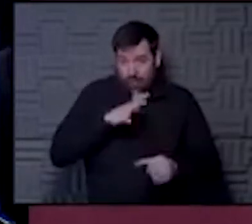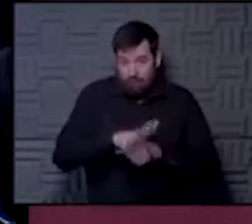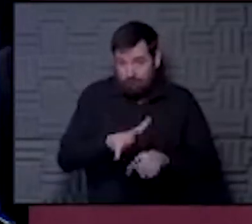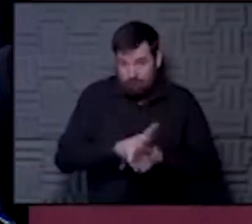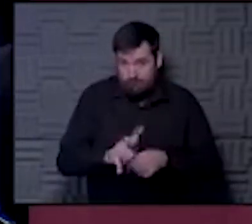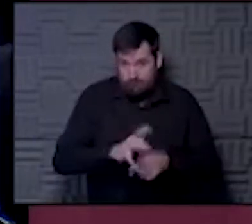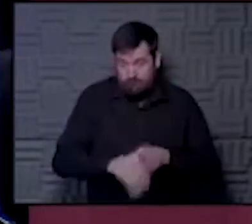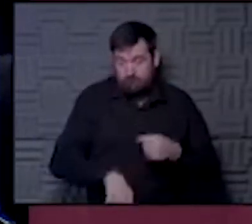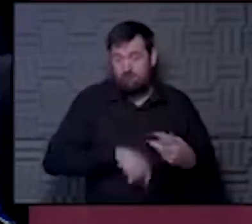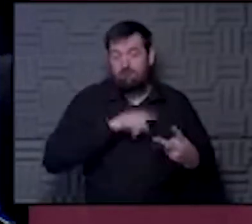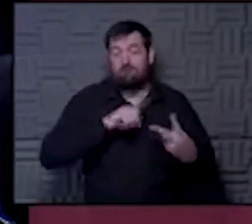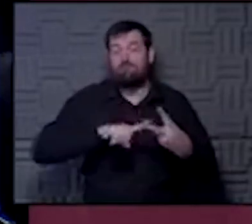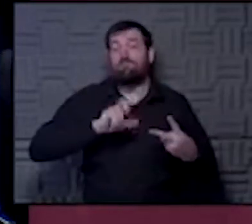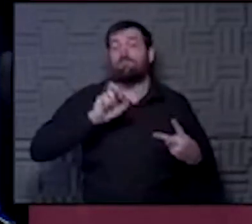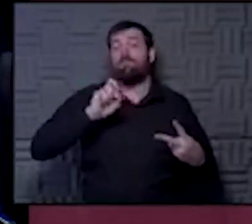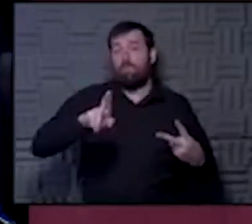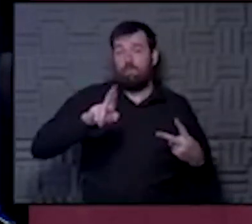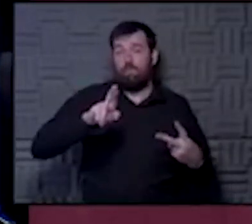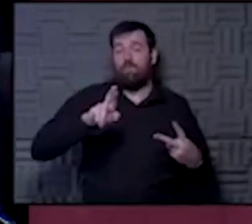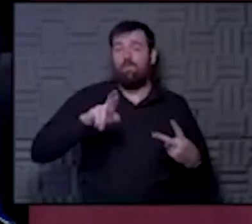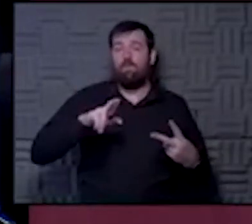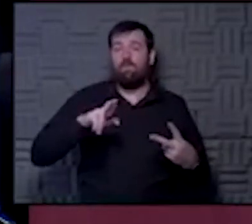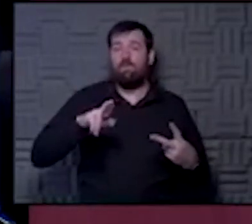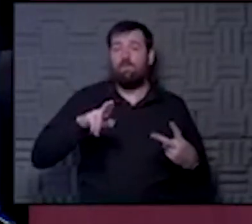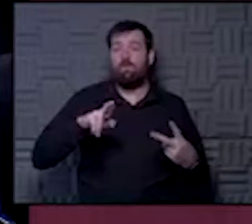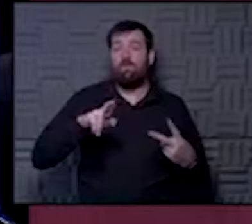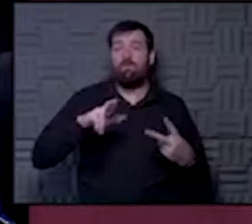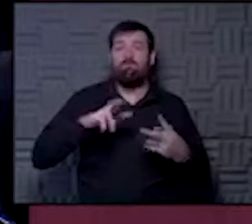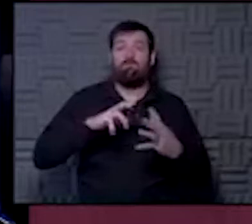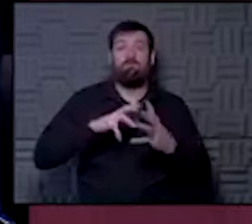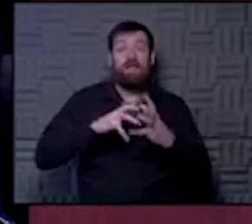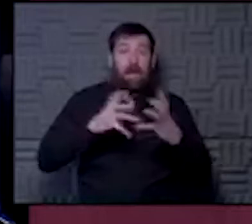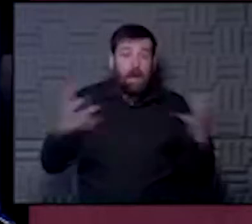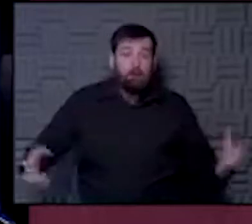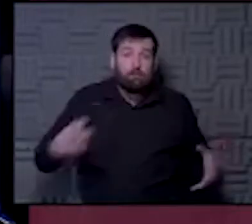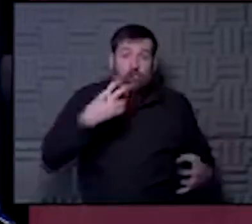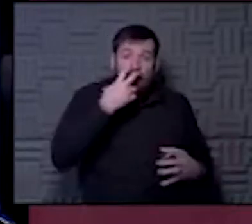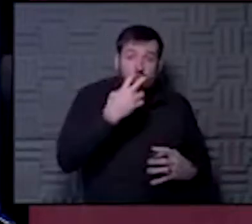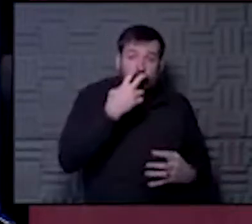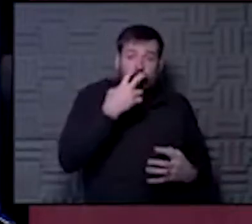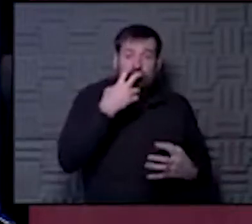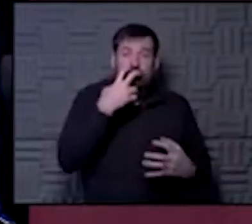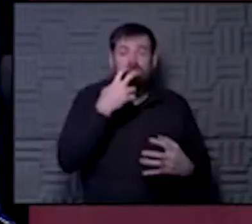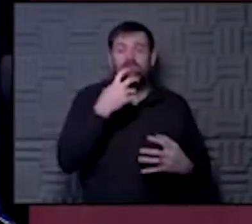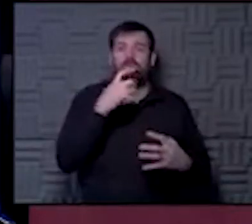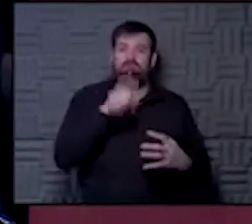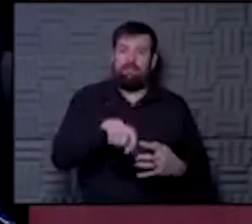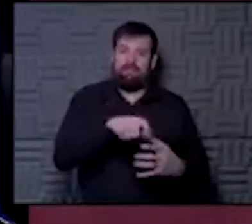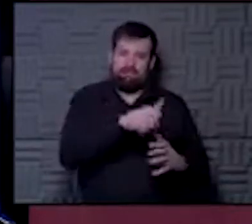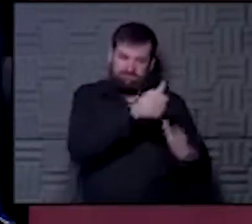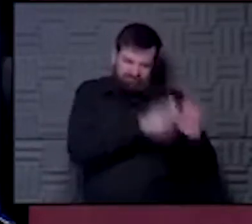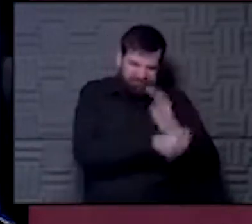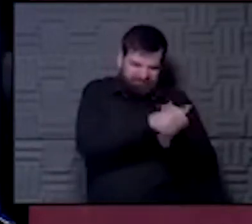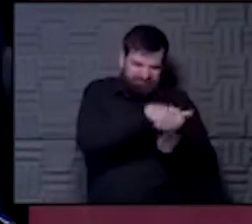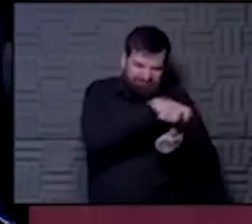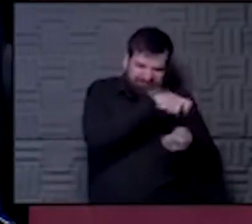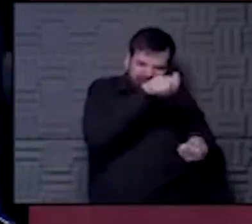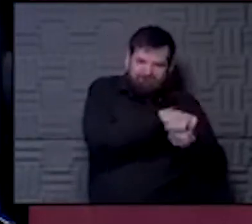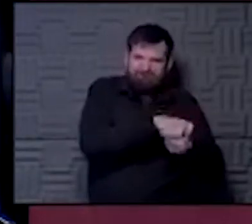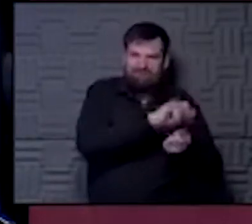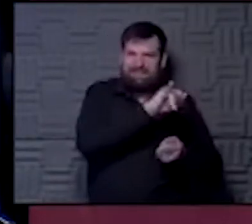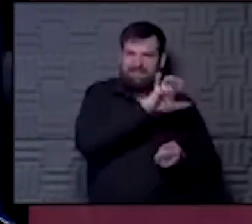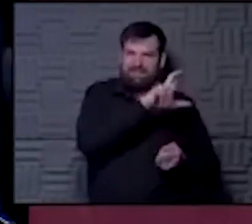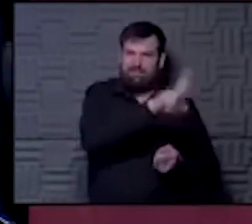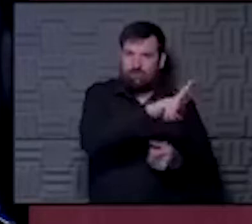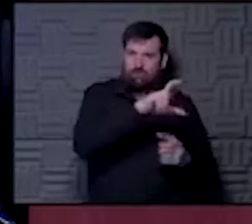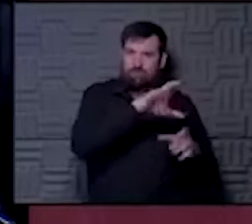to breathe. Or they're on such high amounts of oxygen it needs to be delivered in an ICU setting, or they're